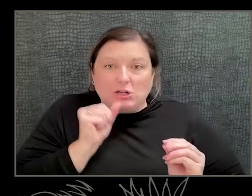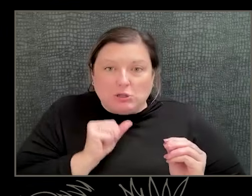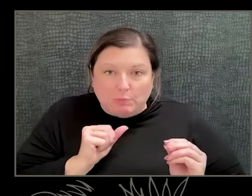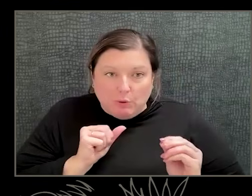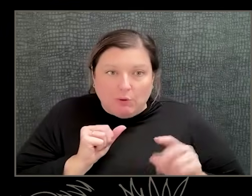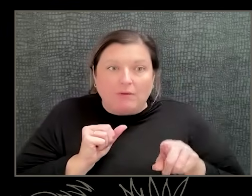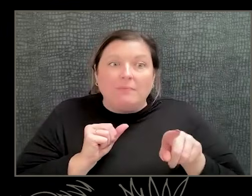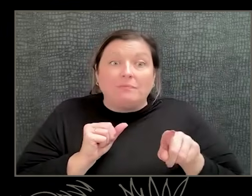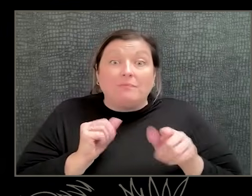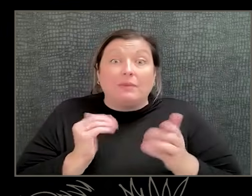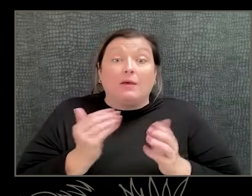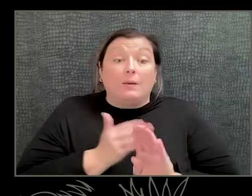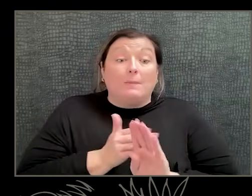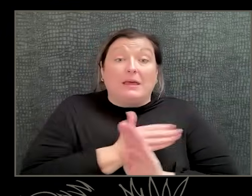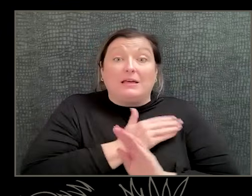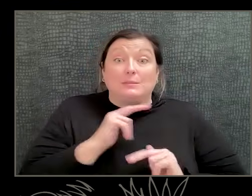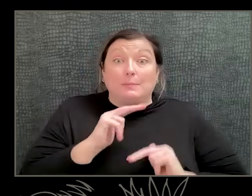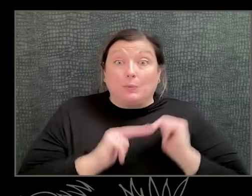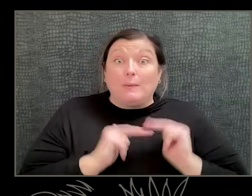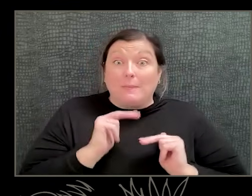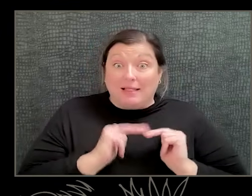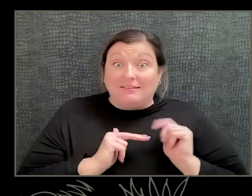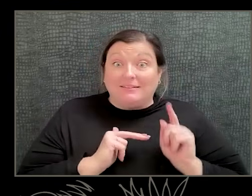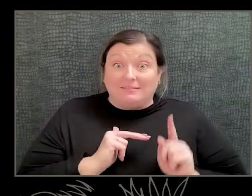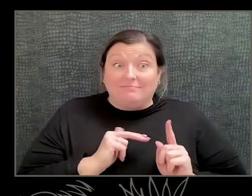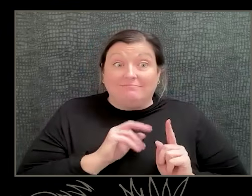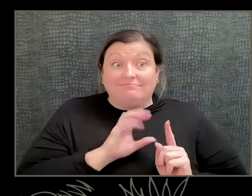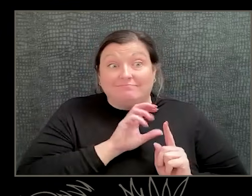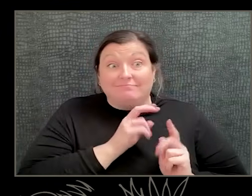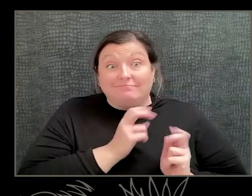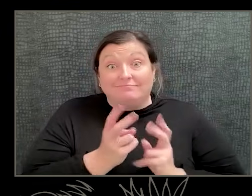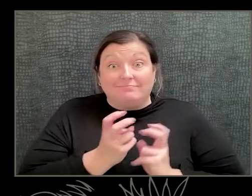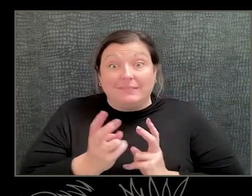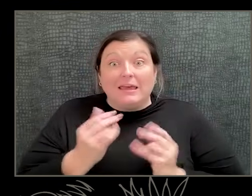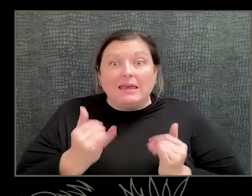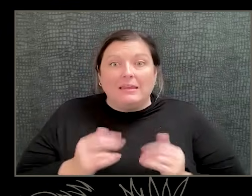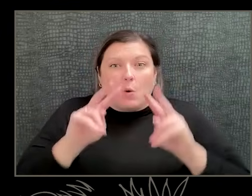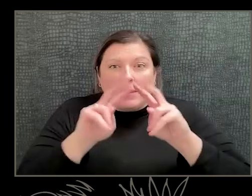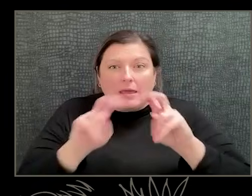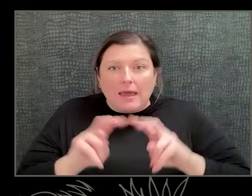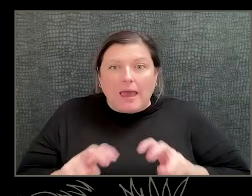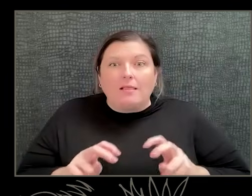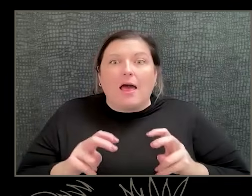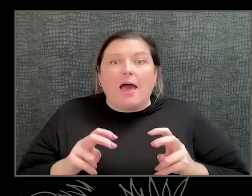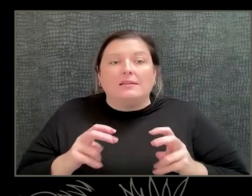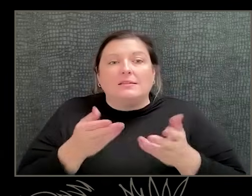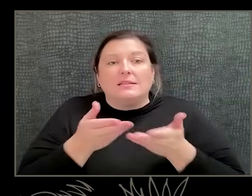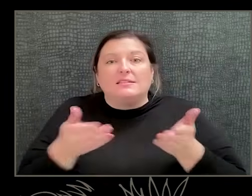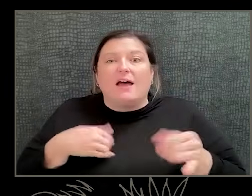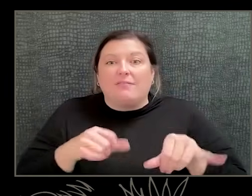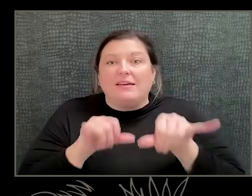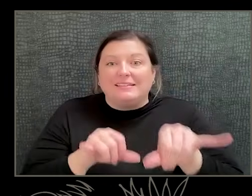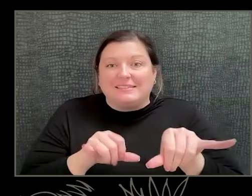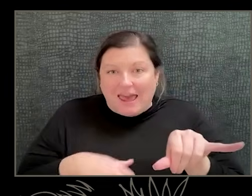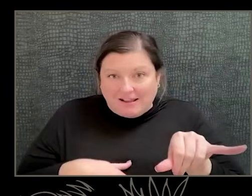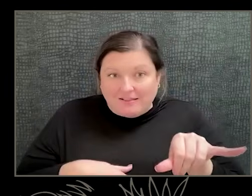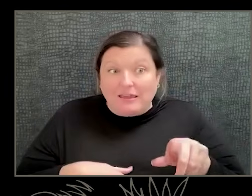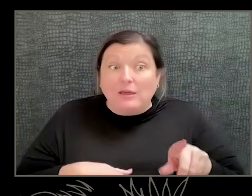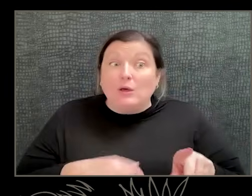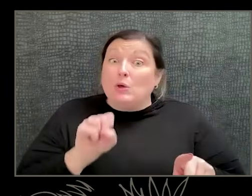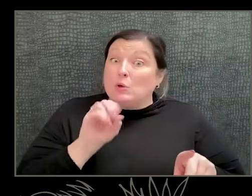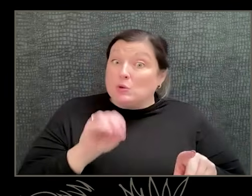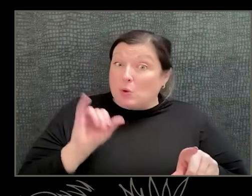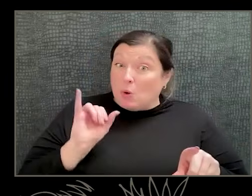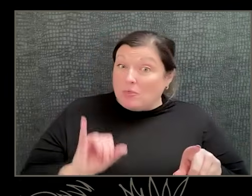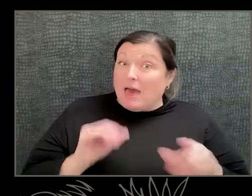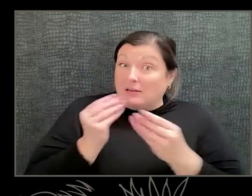have pre-built things and we are able to actually analyze stuff statically. So that could be a solution that you